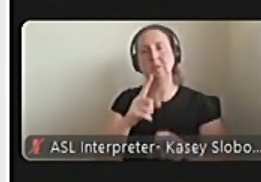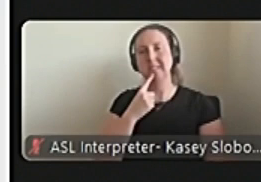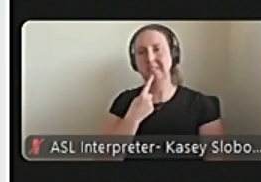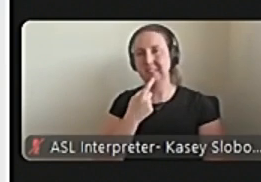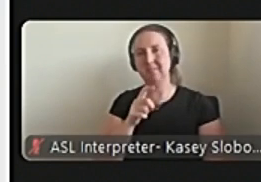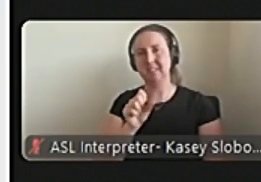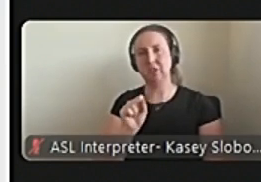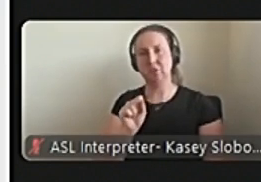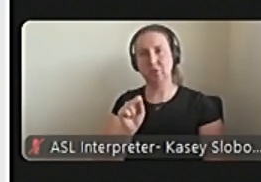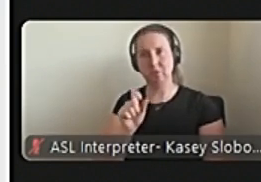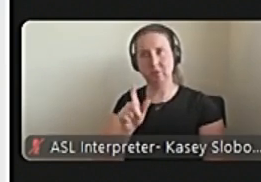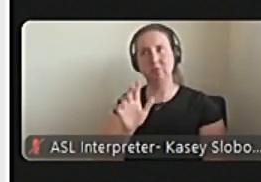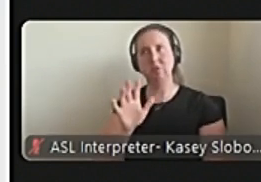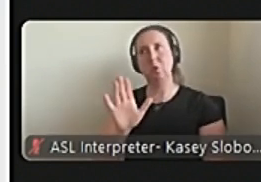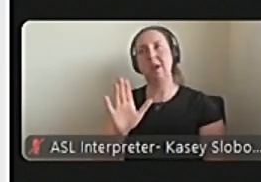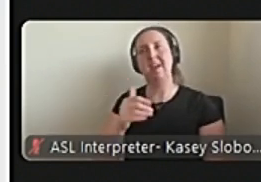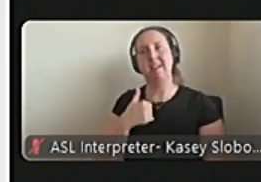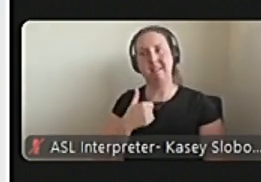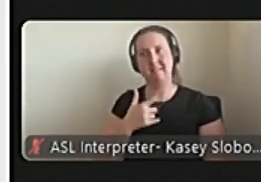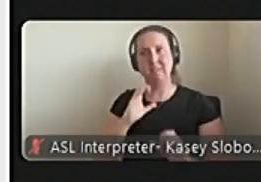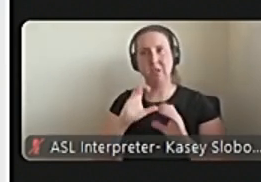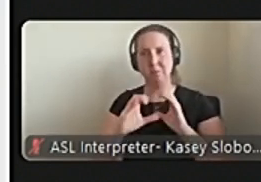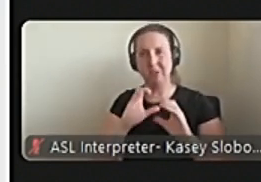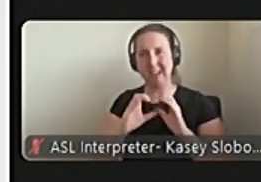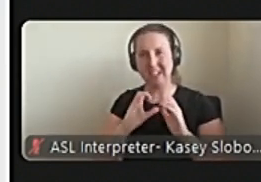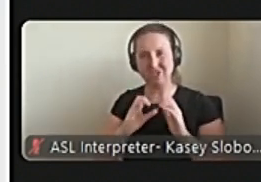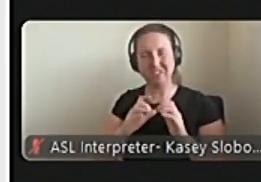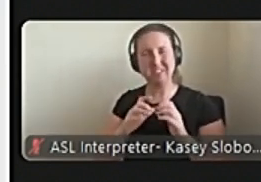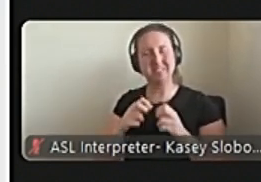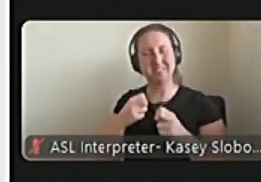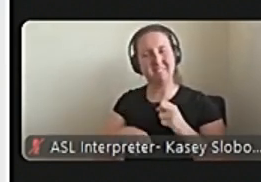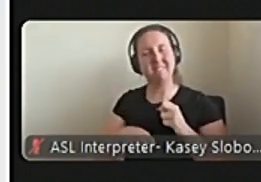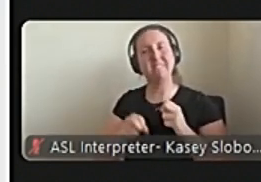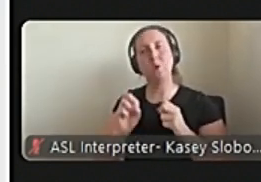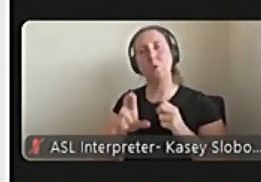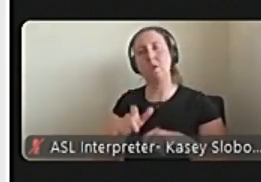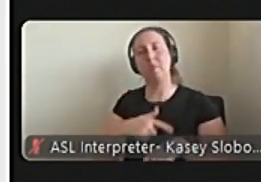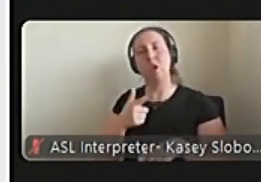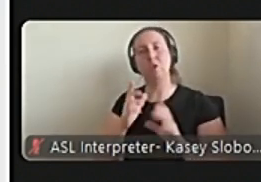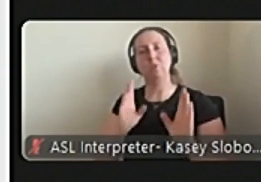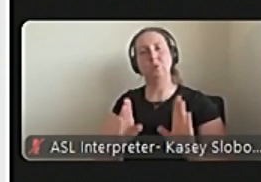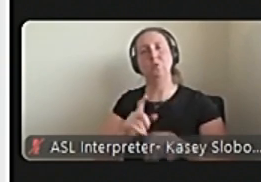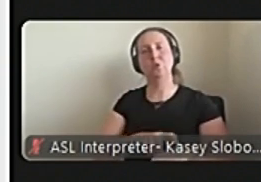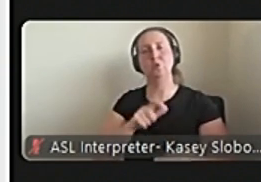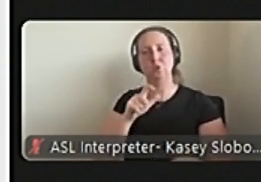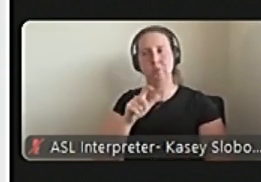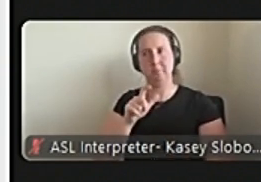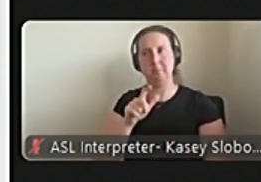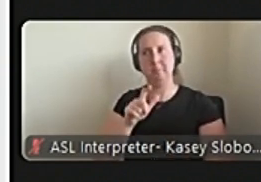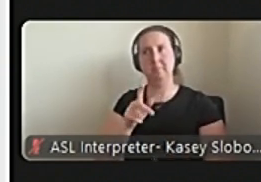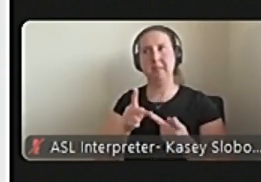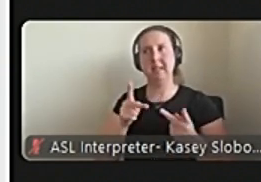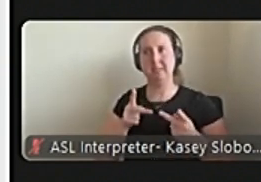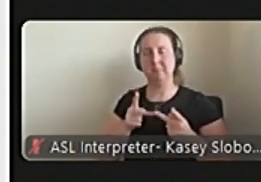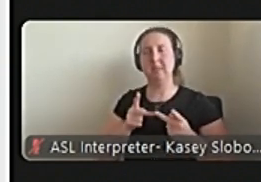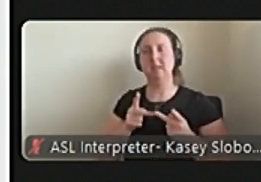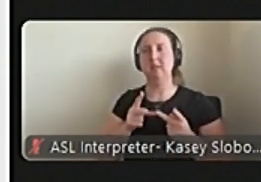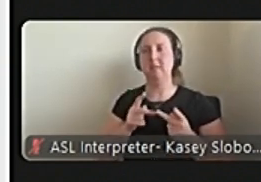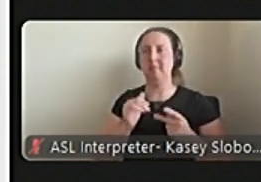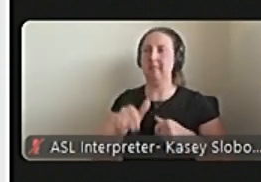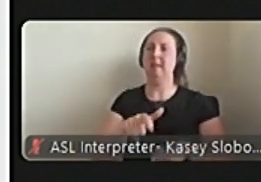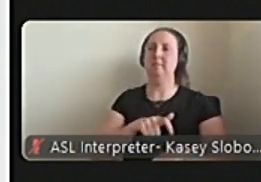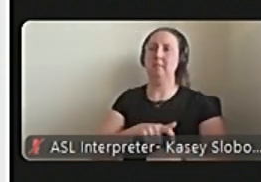around-the-clock care, difficulty communicating, looking at long-term placement, discussing palliative care, that stage of life is